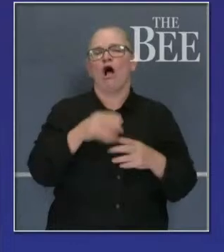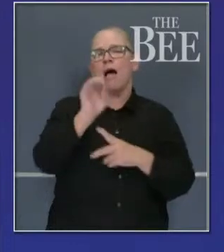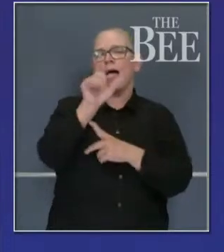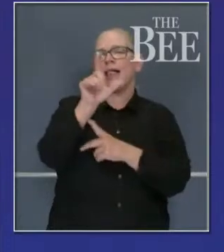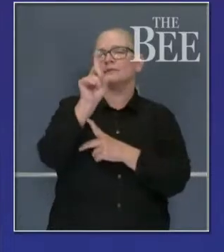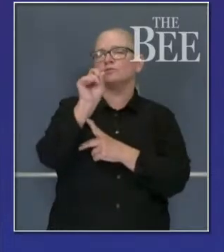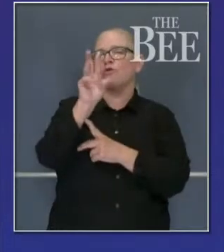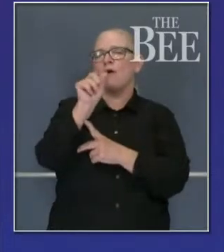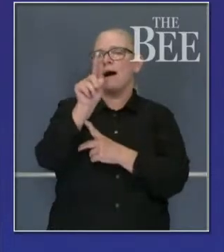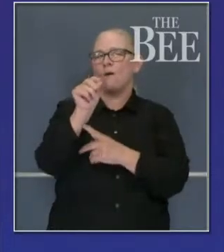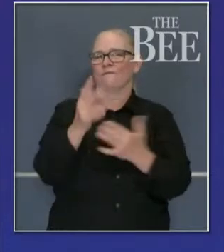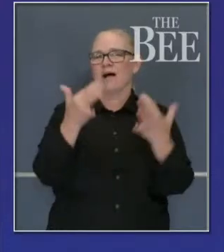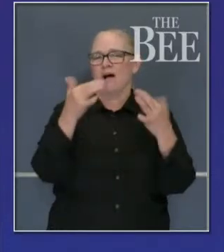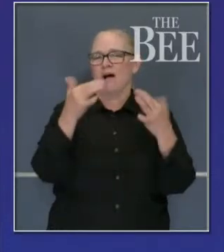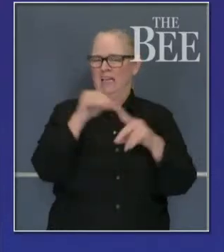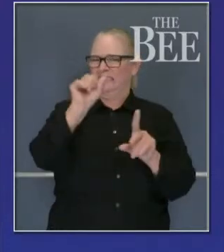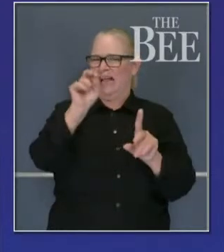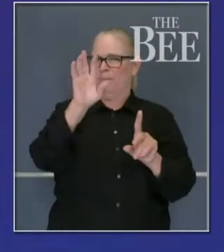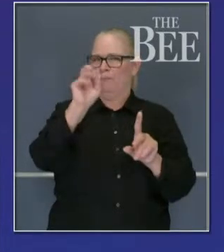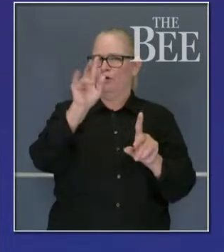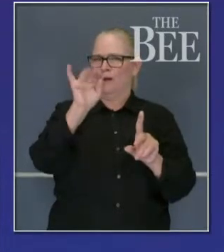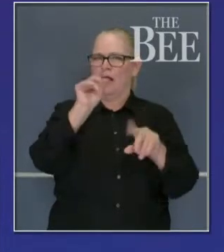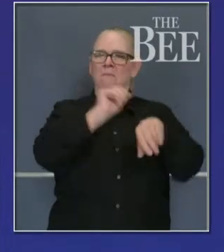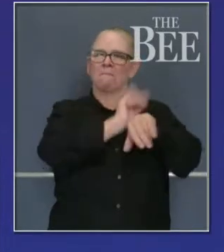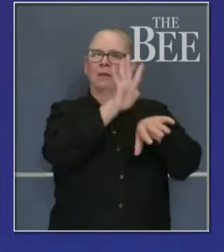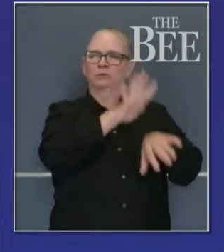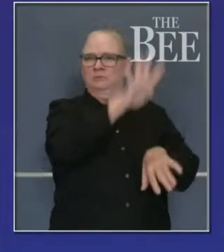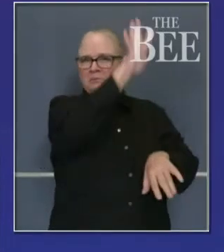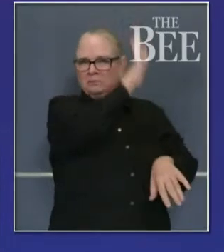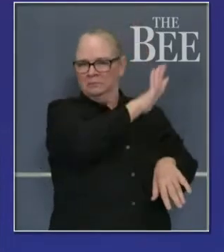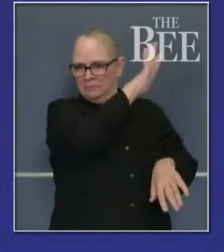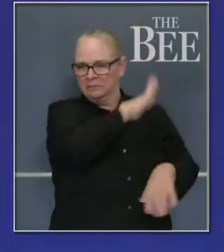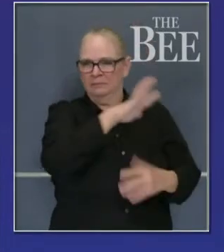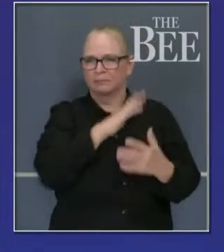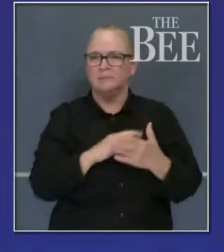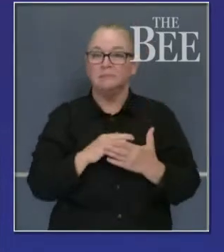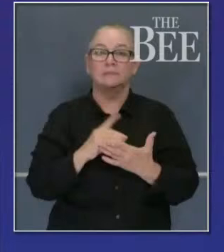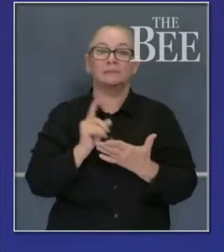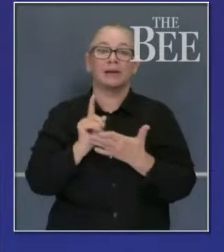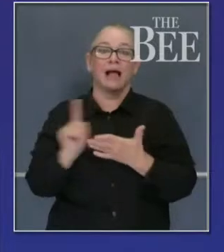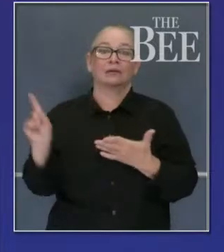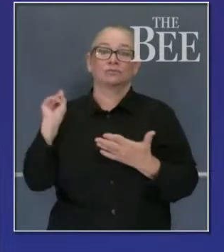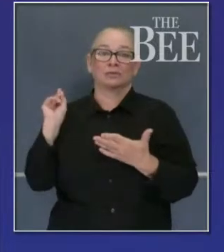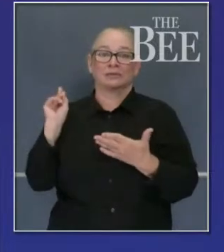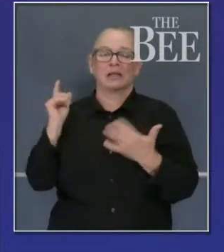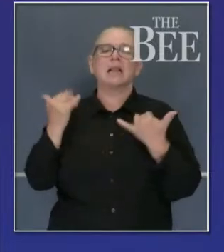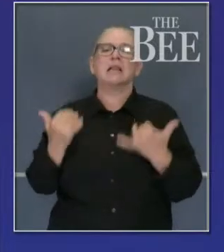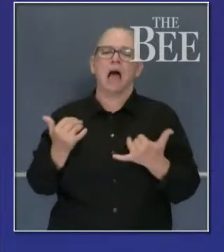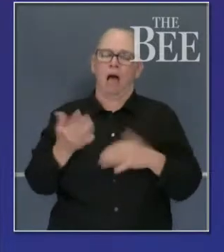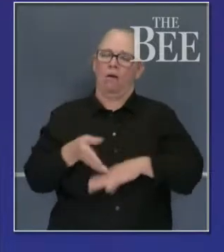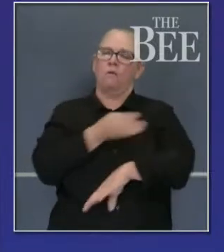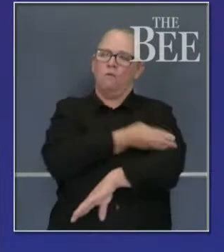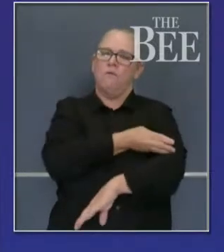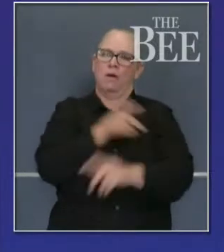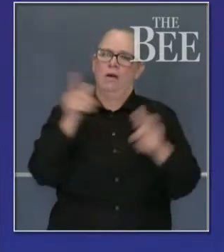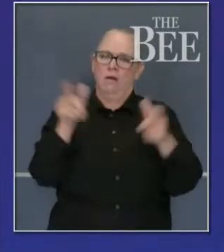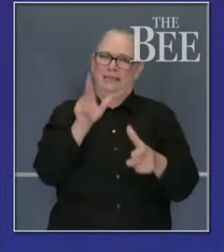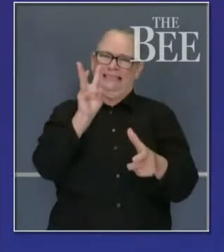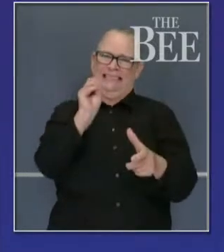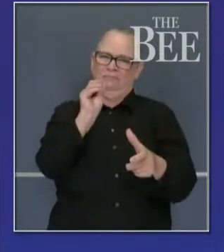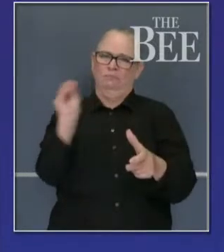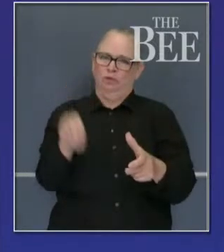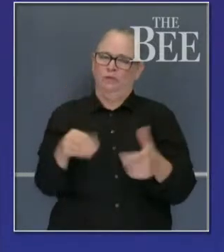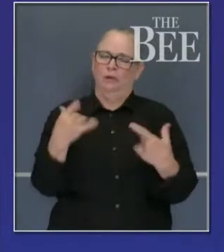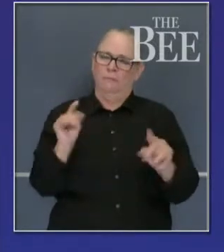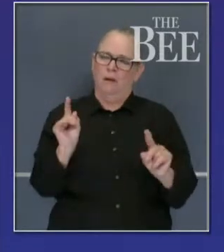San Bernardino, 10% contained last week. Again, real progress this week, 60% contained, modest growth in